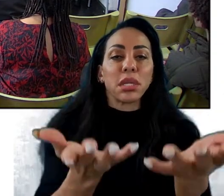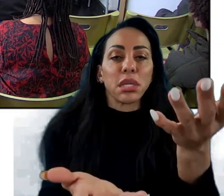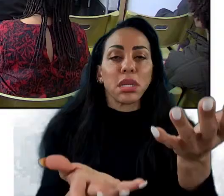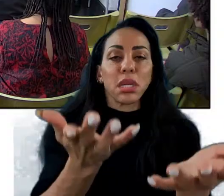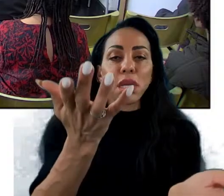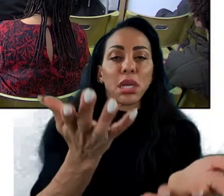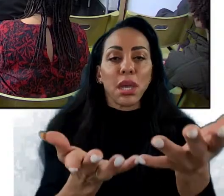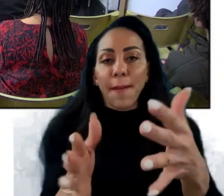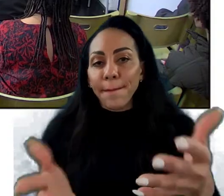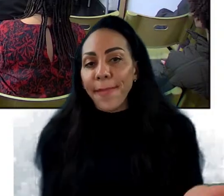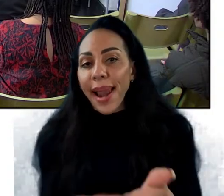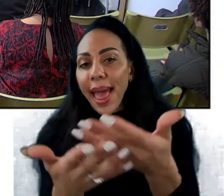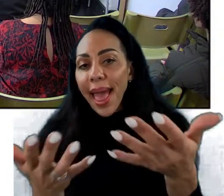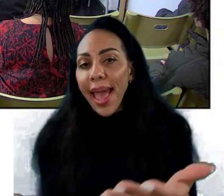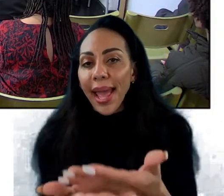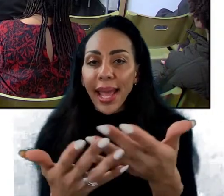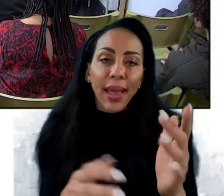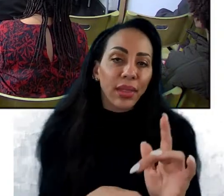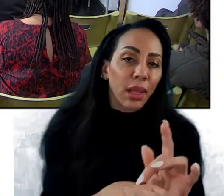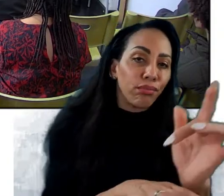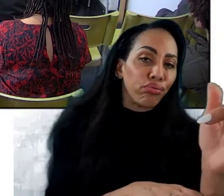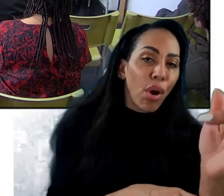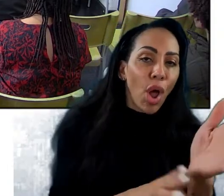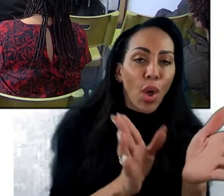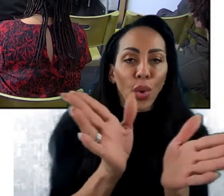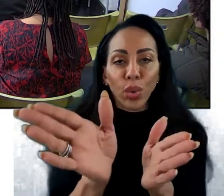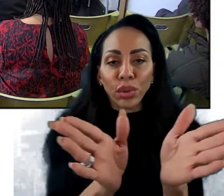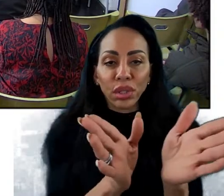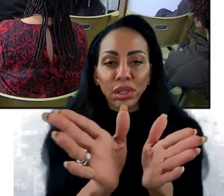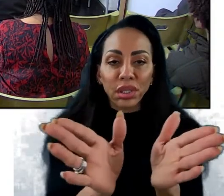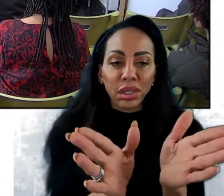play side and the pro side. You say that's about right?